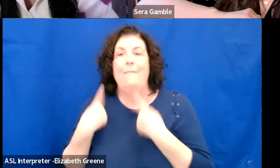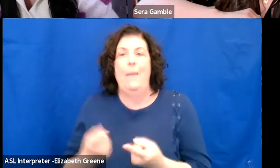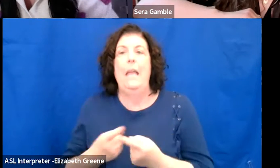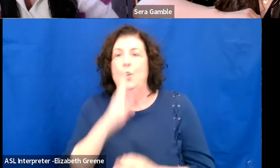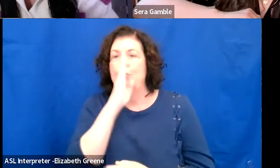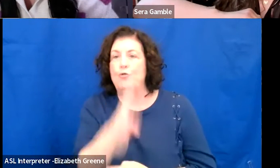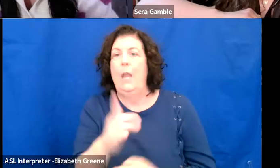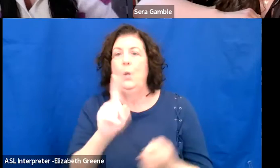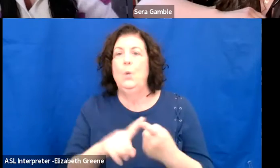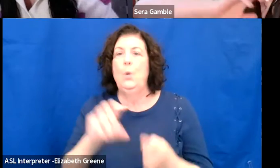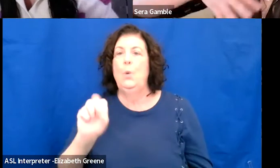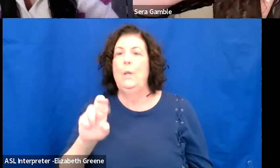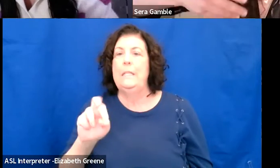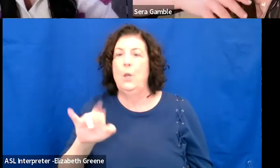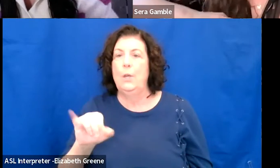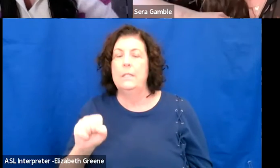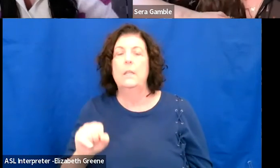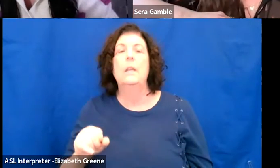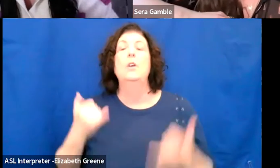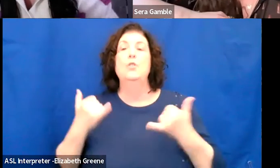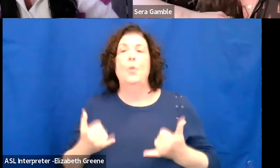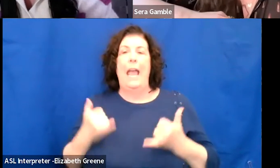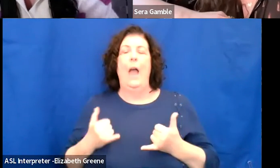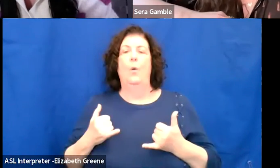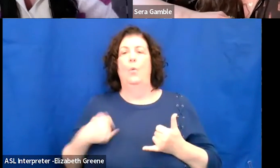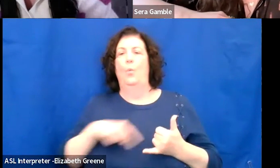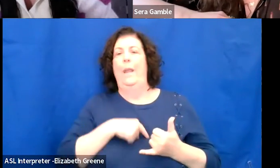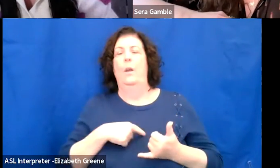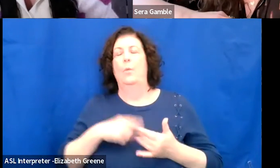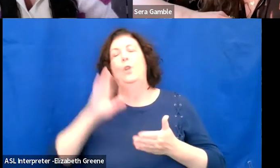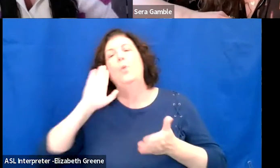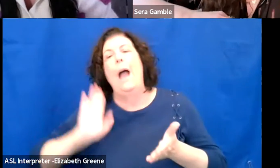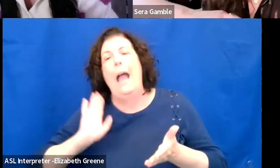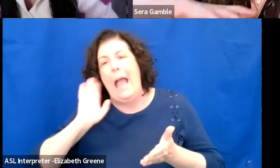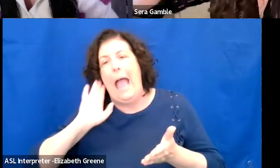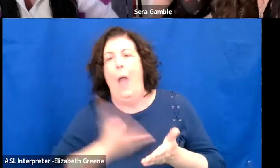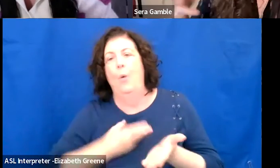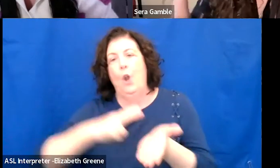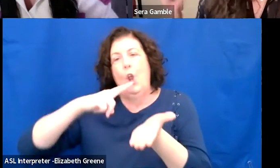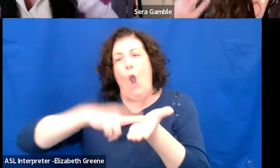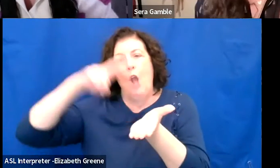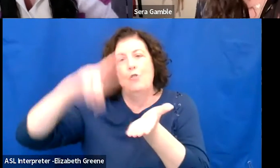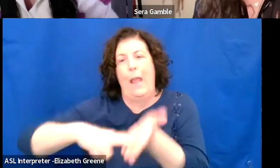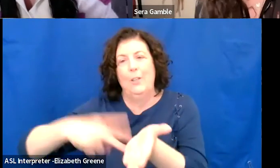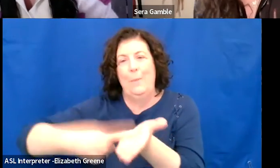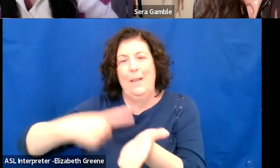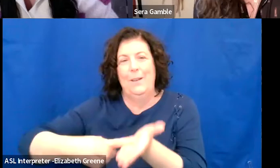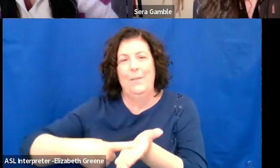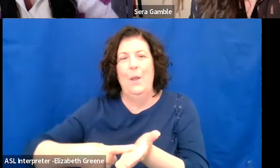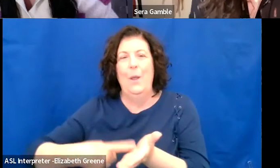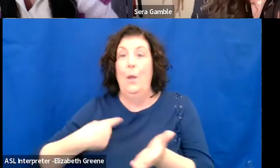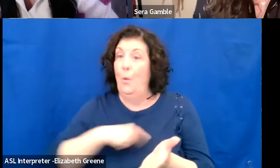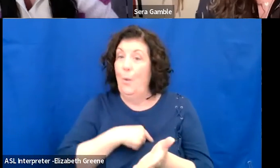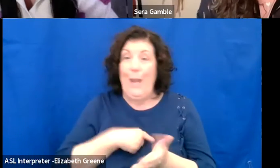process, by discussed now, I mean, our contracts are being, we are taking a strike authorization